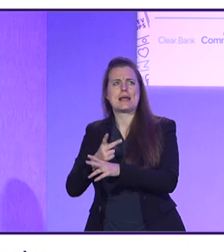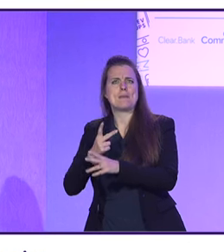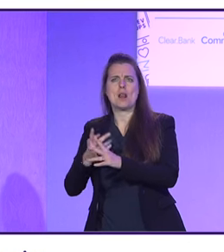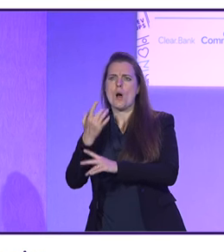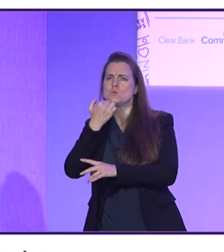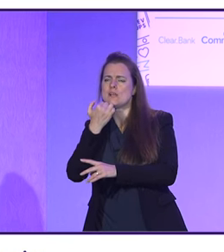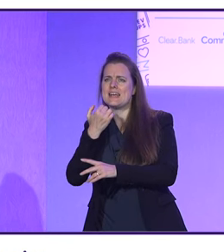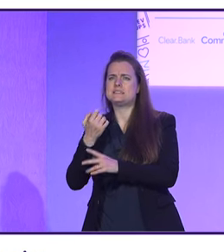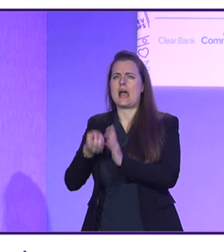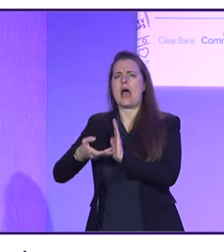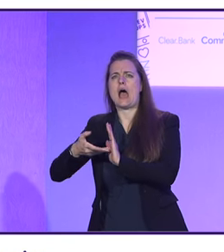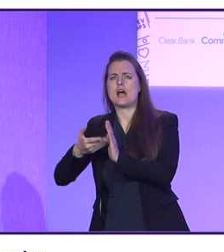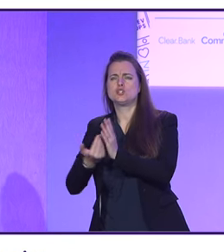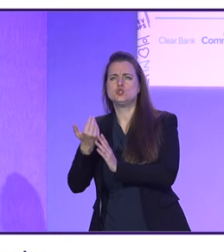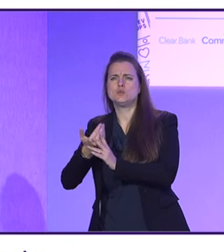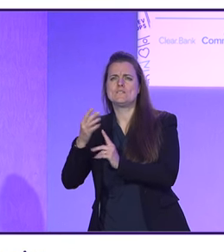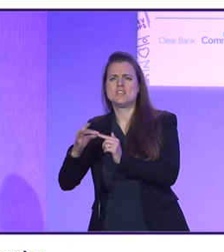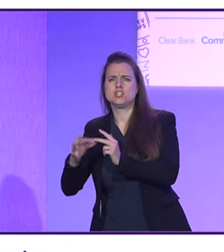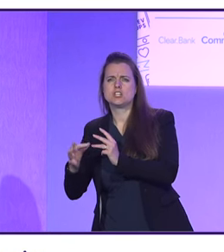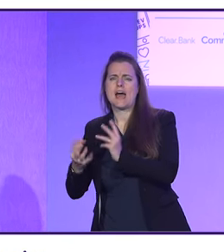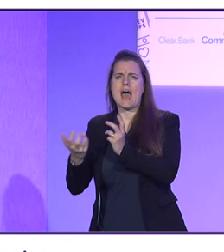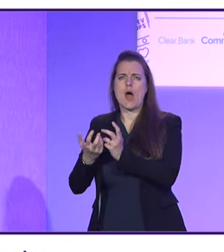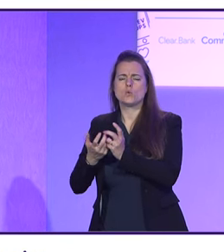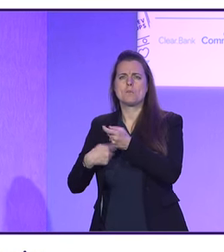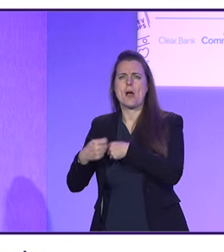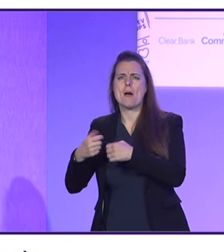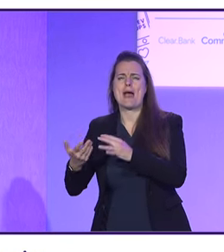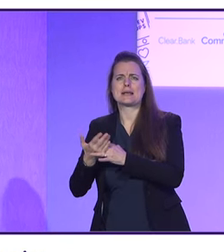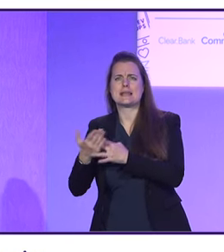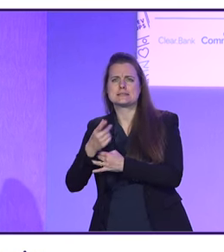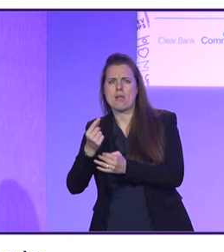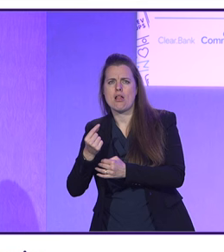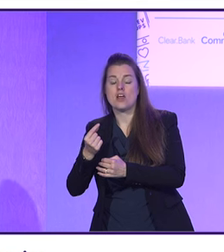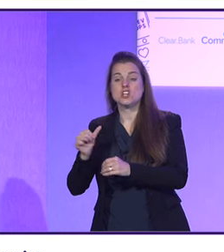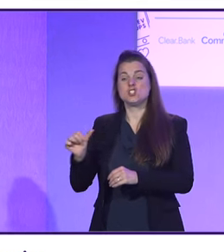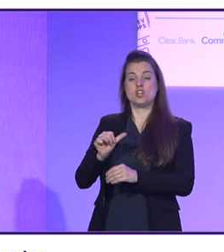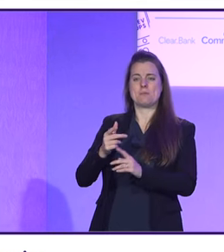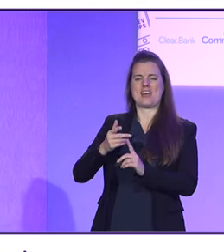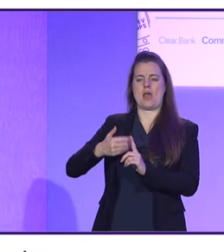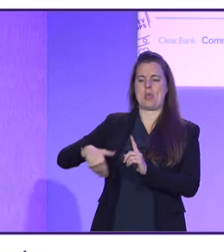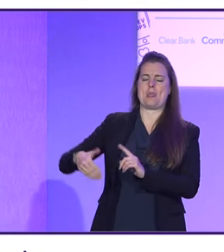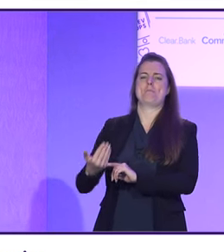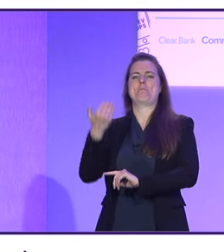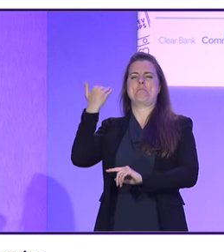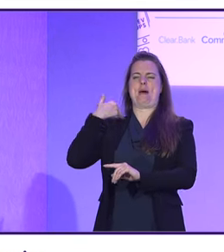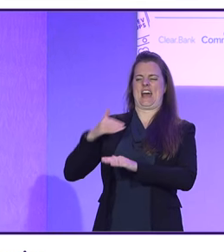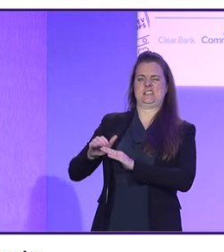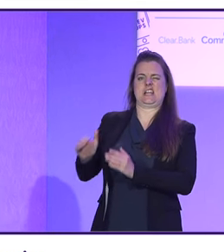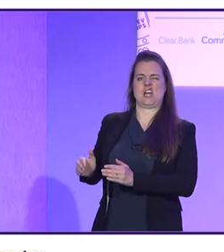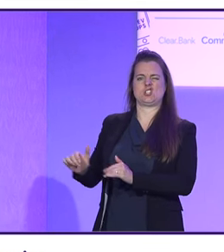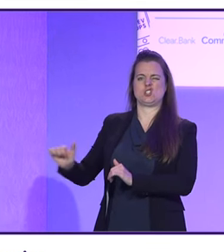add new features to it, have it be accessible to me. That should be done by the backstage, by the people giving me this